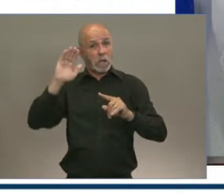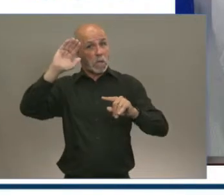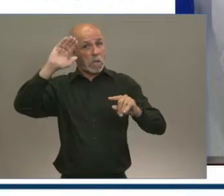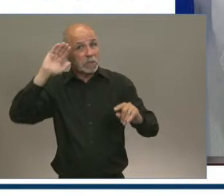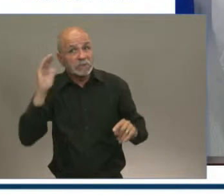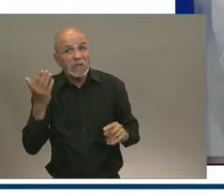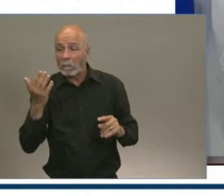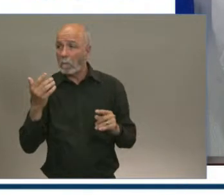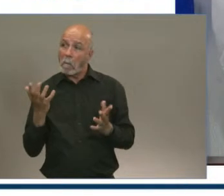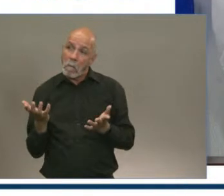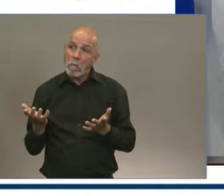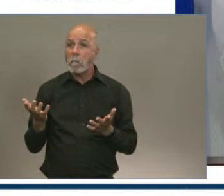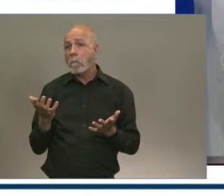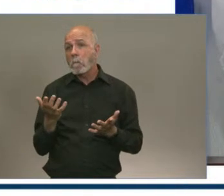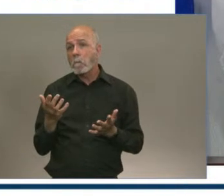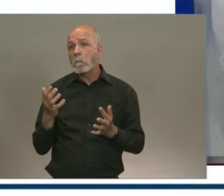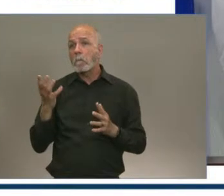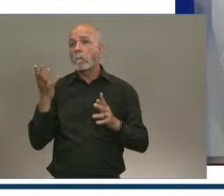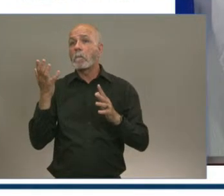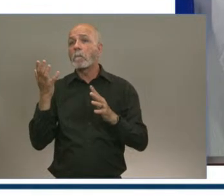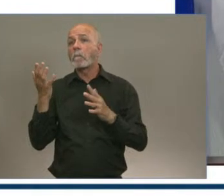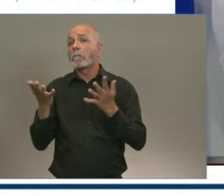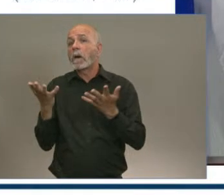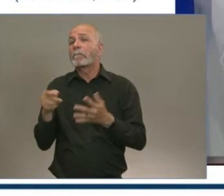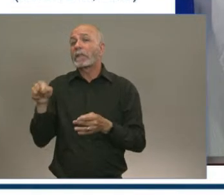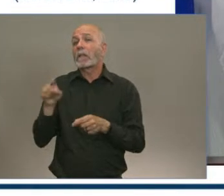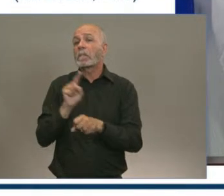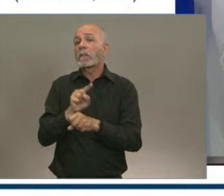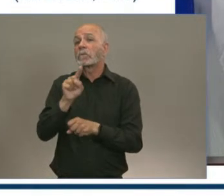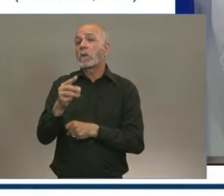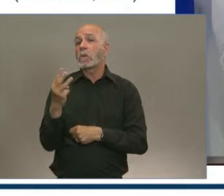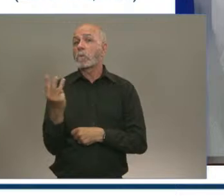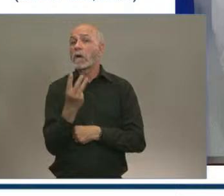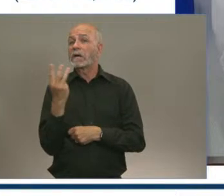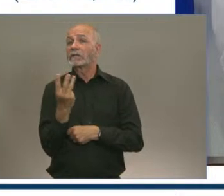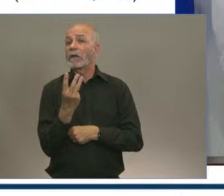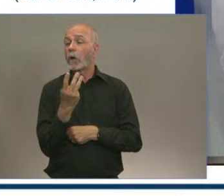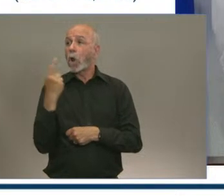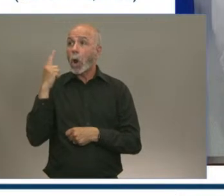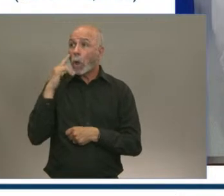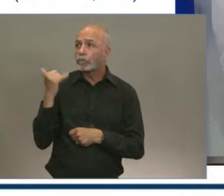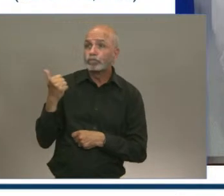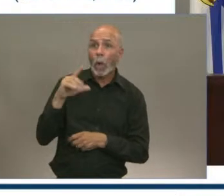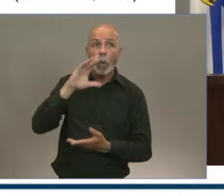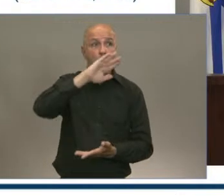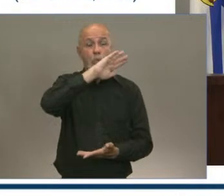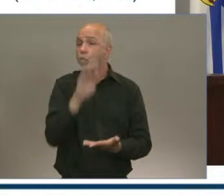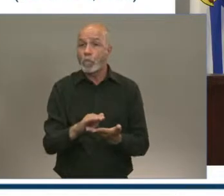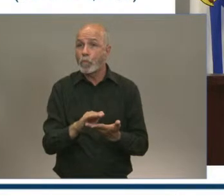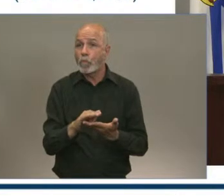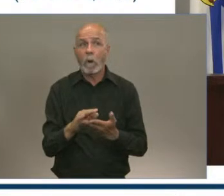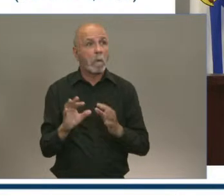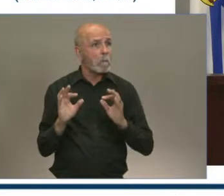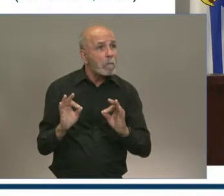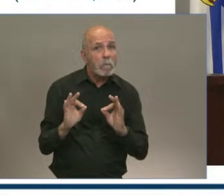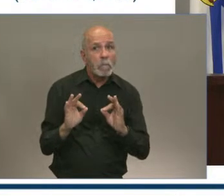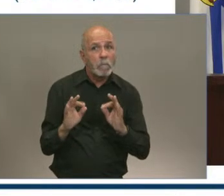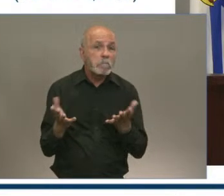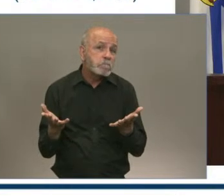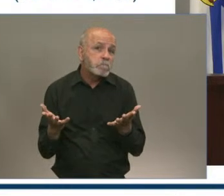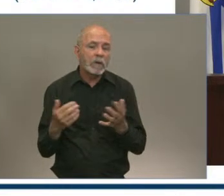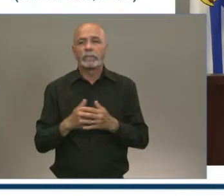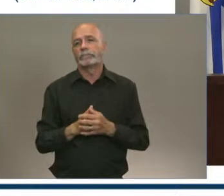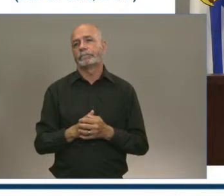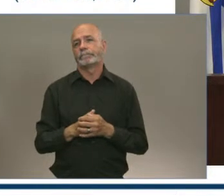a positive outlook for next Wednesday for phase 2 reopening. We'll wrap things up with Toronto News.